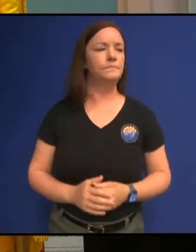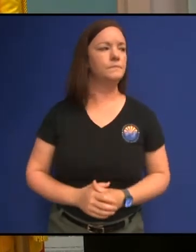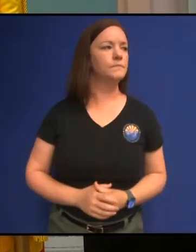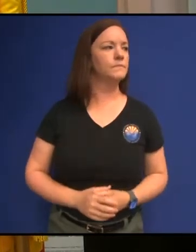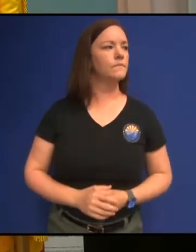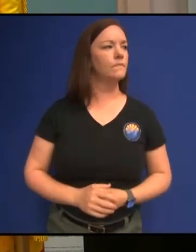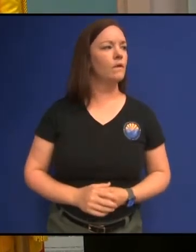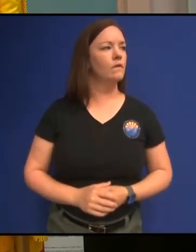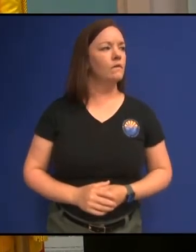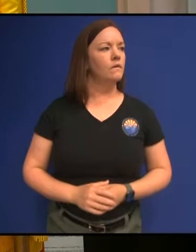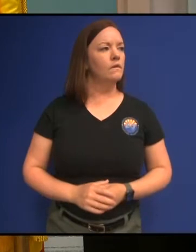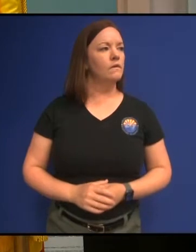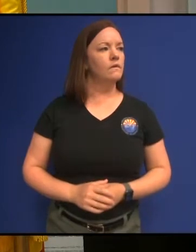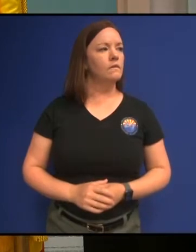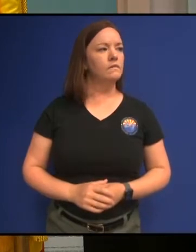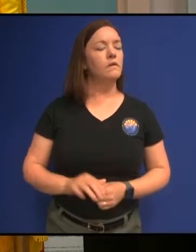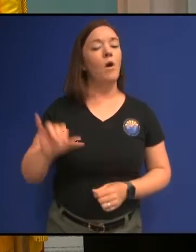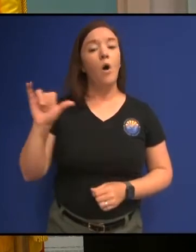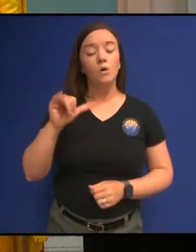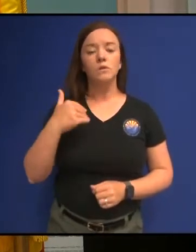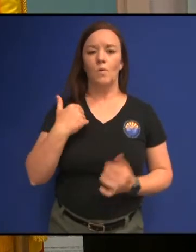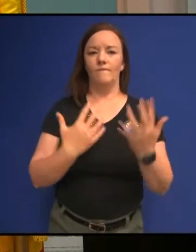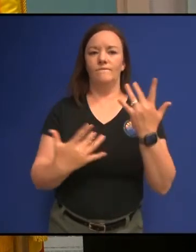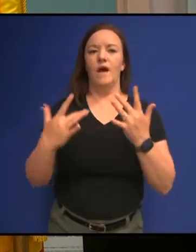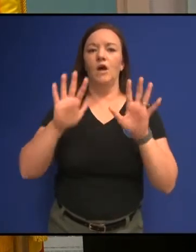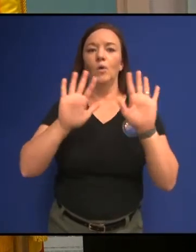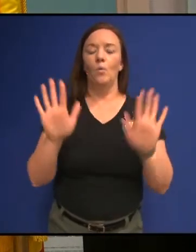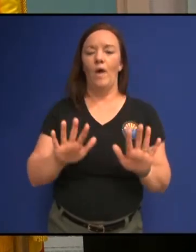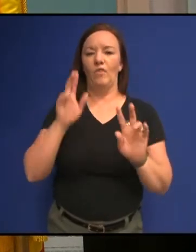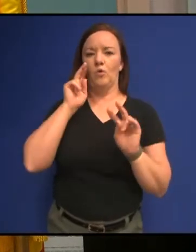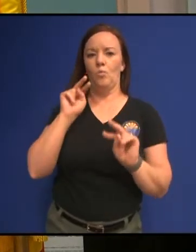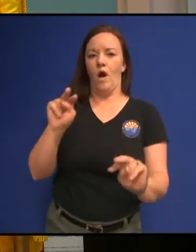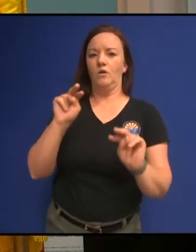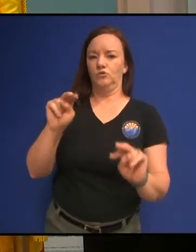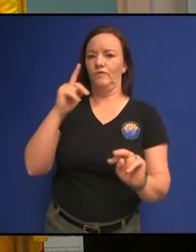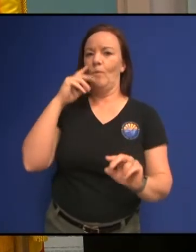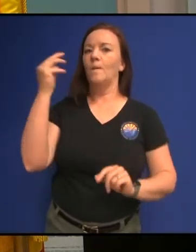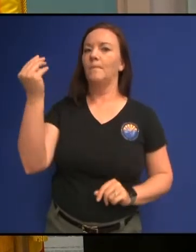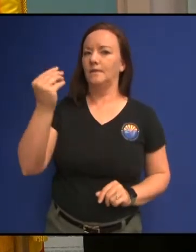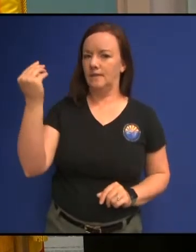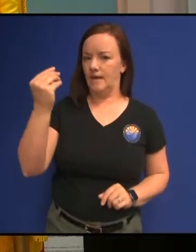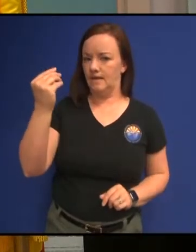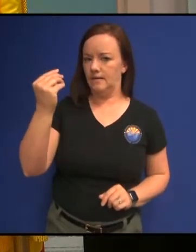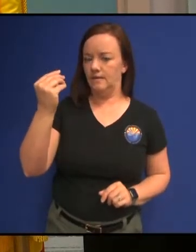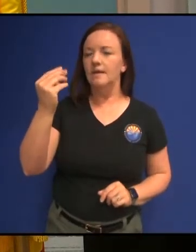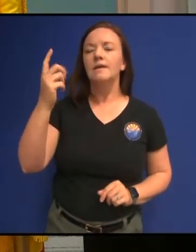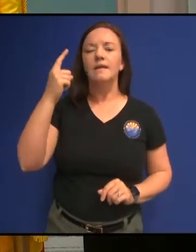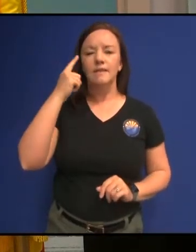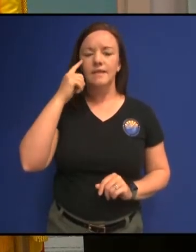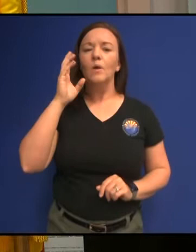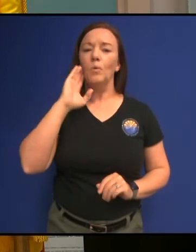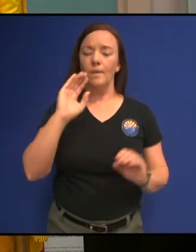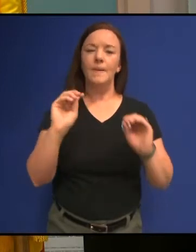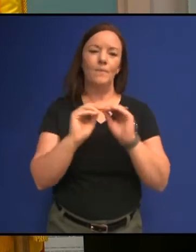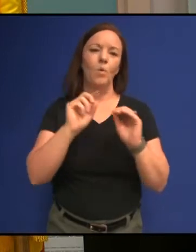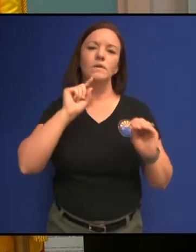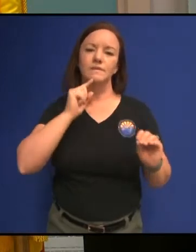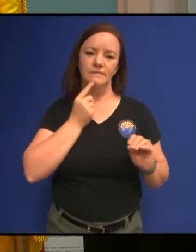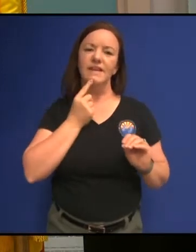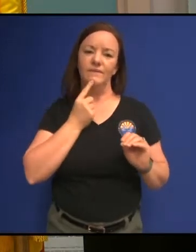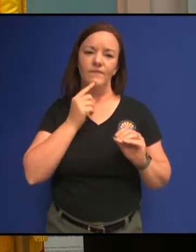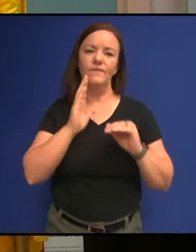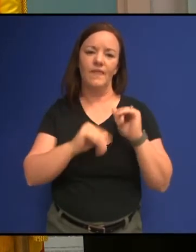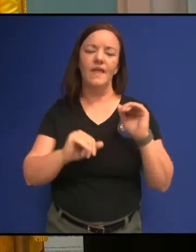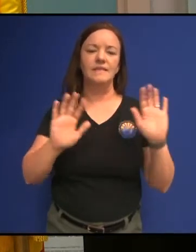there is a fire weather watch for that Monday period, which I just talked about, which we think is going to be even more significant than this